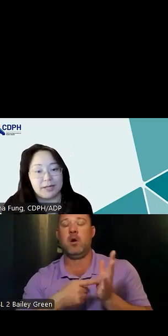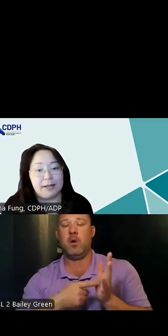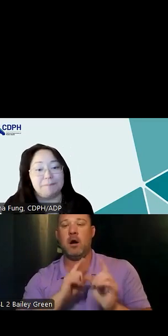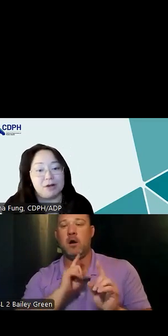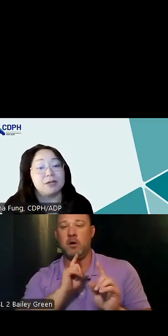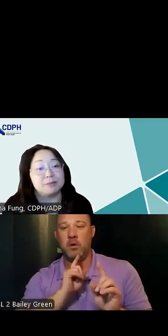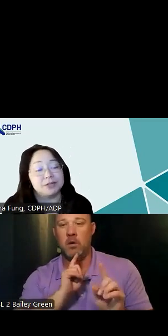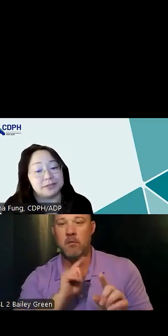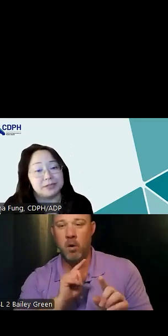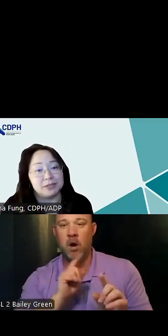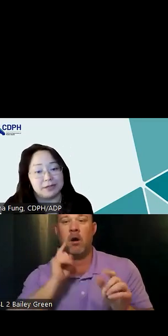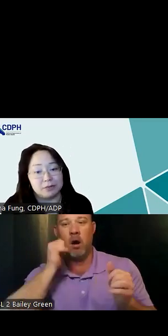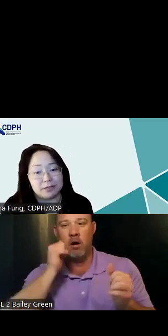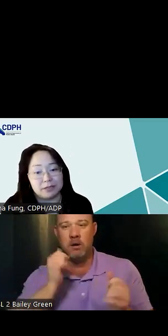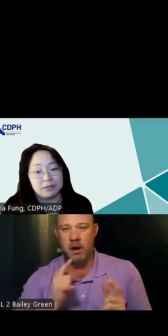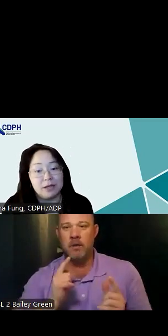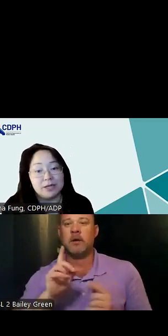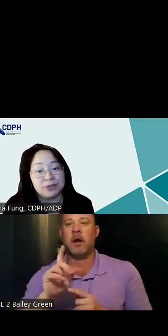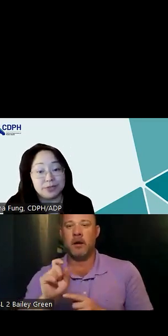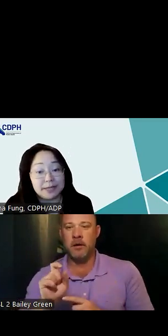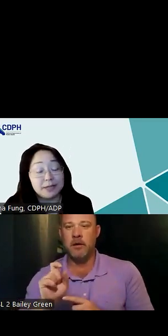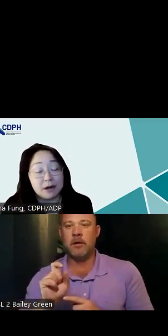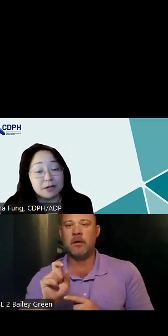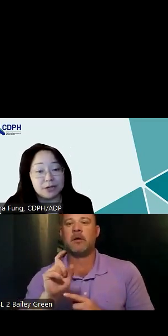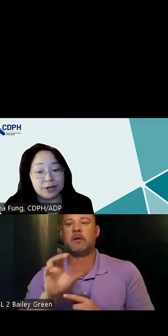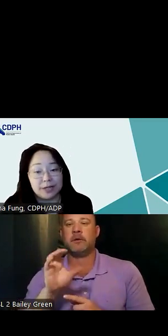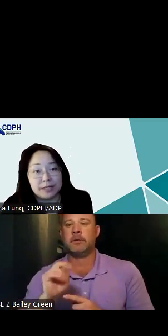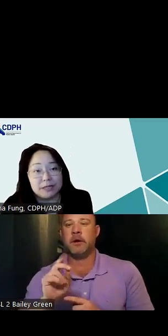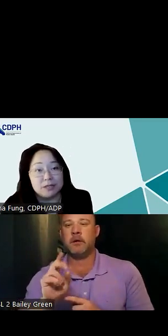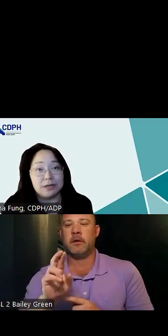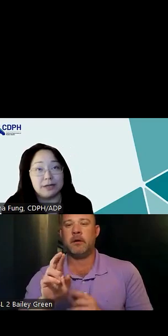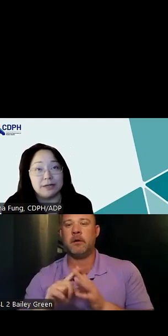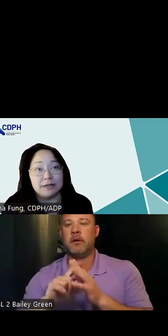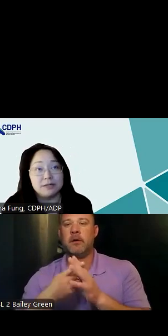report Alzheimer's disease diagnoses to CNDR starting